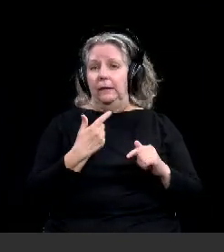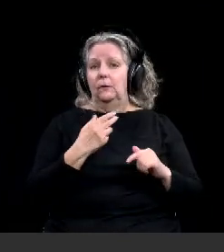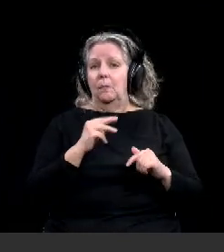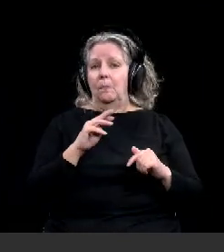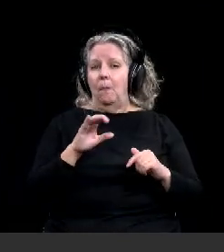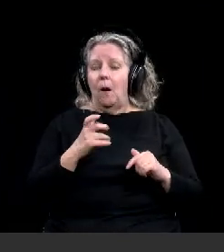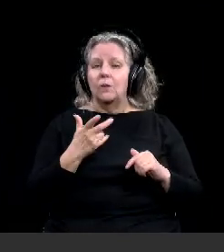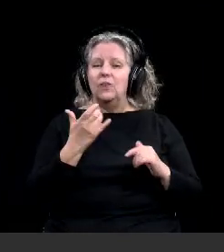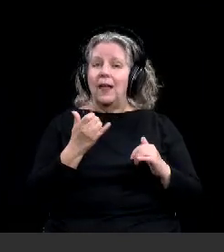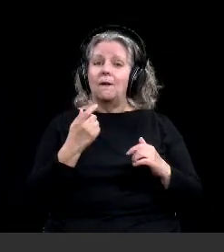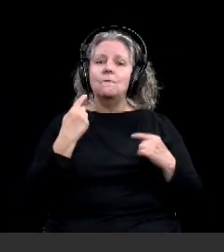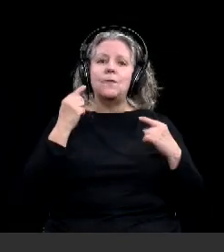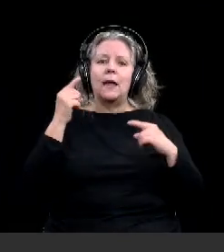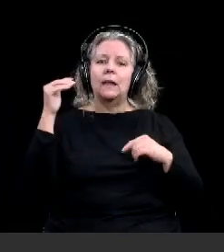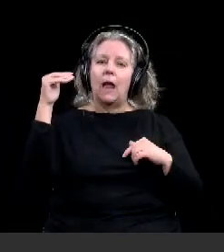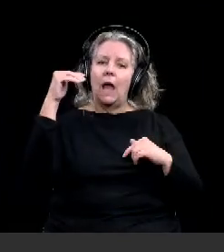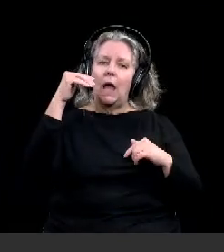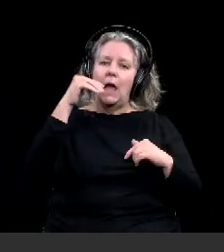decrease to?